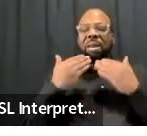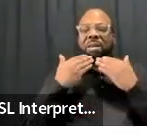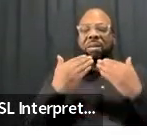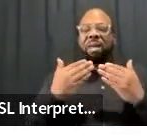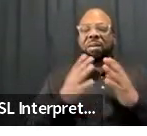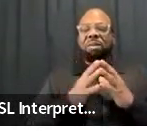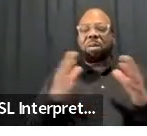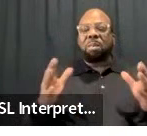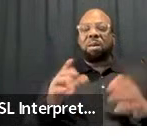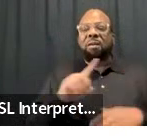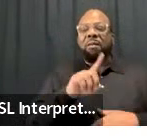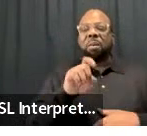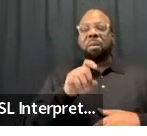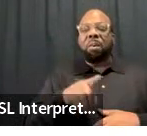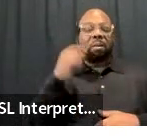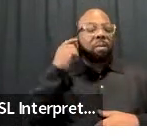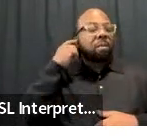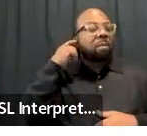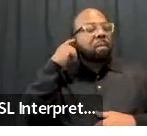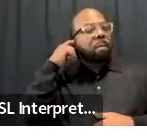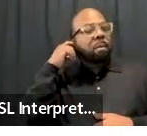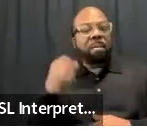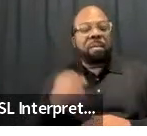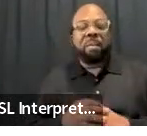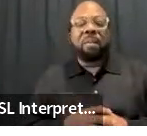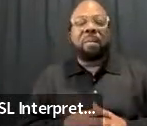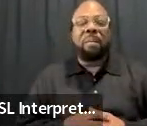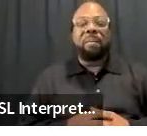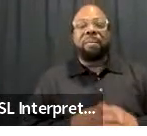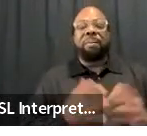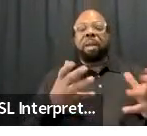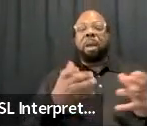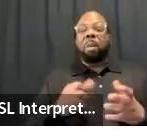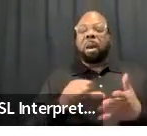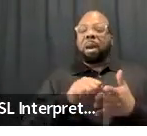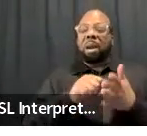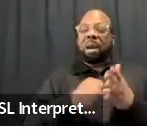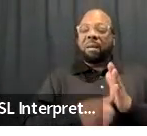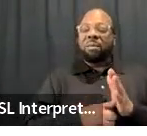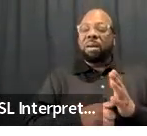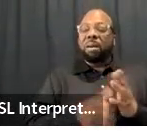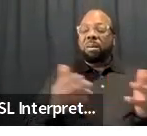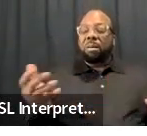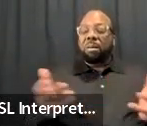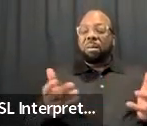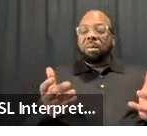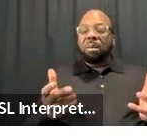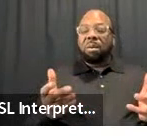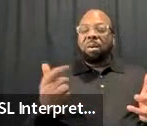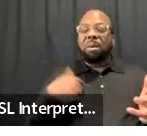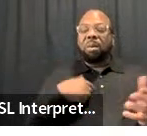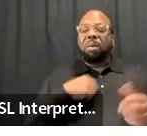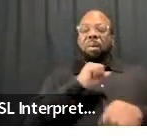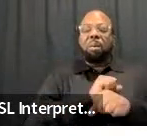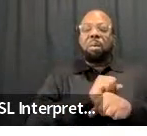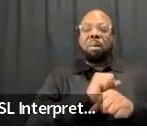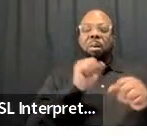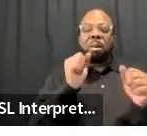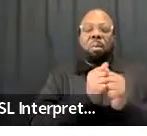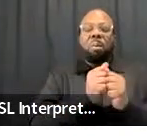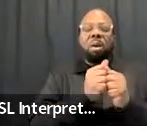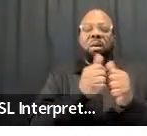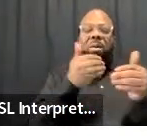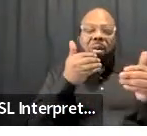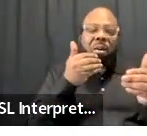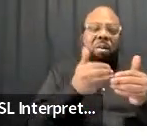question. Thank you, Niles. I'd definitely like to emphasize that we always work very closely with our sister